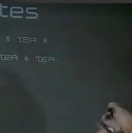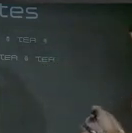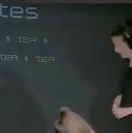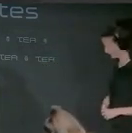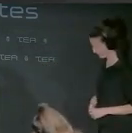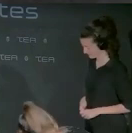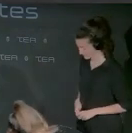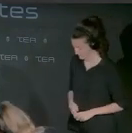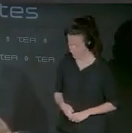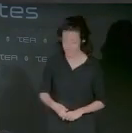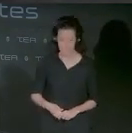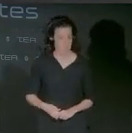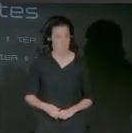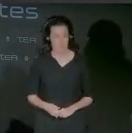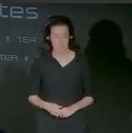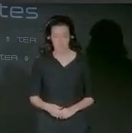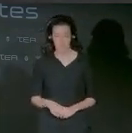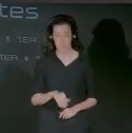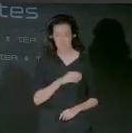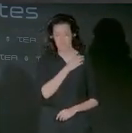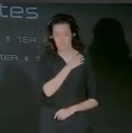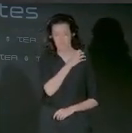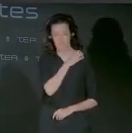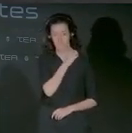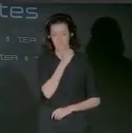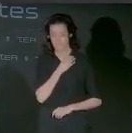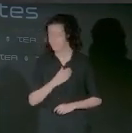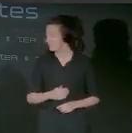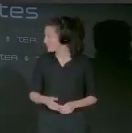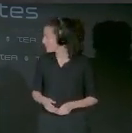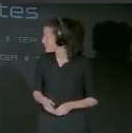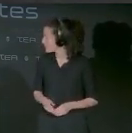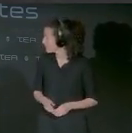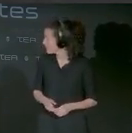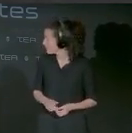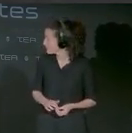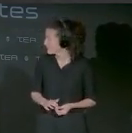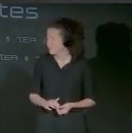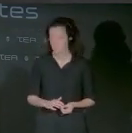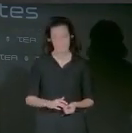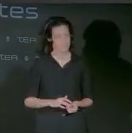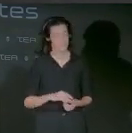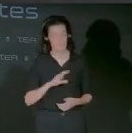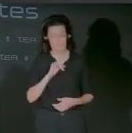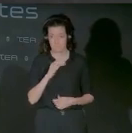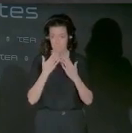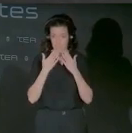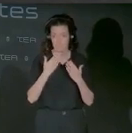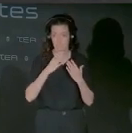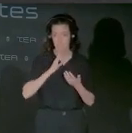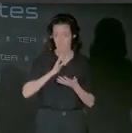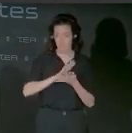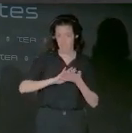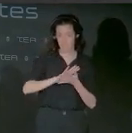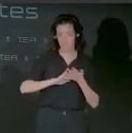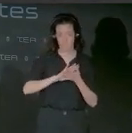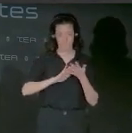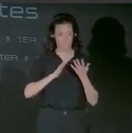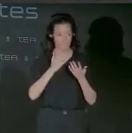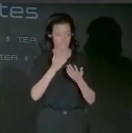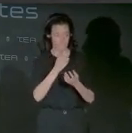you also mentioned toxicity, etc. And I think here we increasingly see how AI technology is being used,